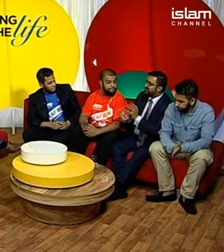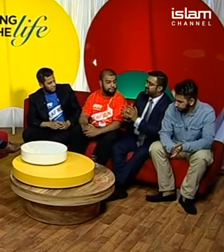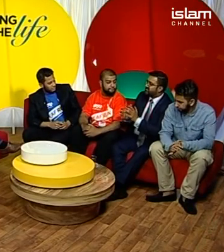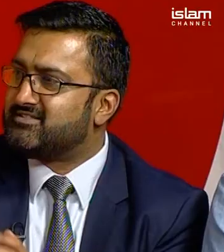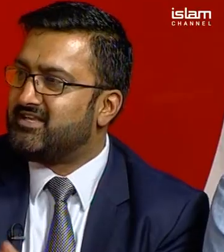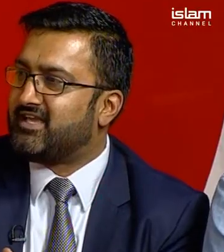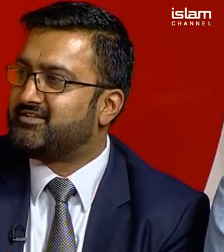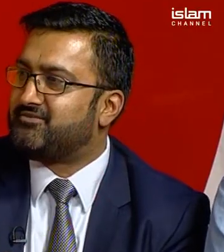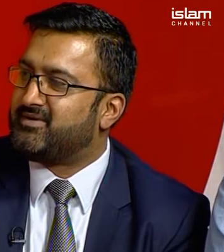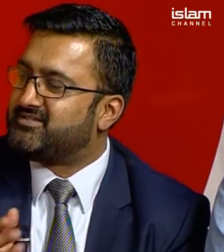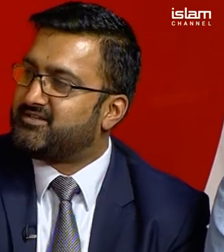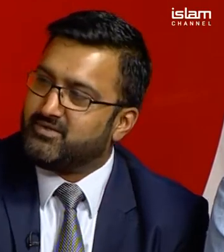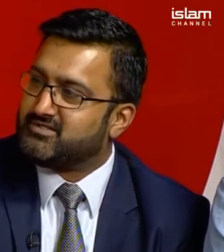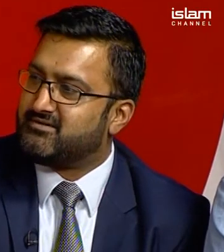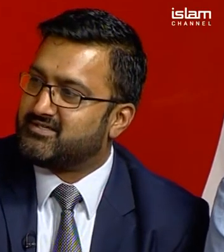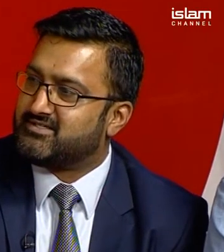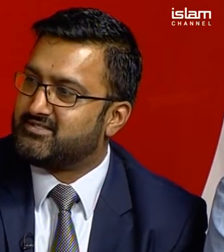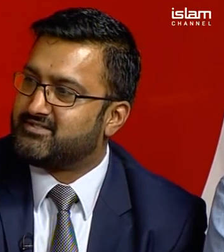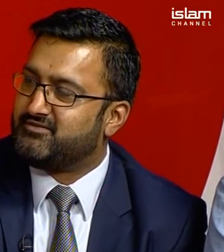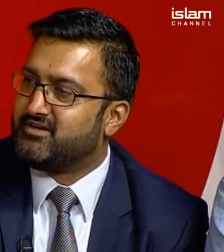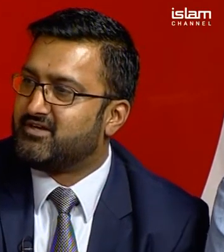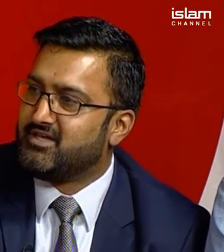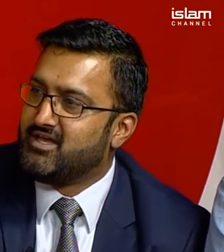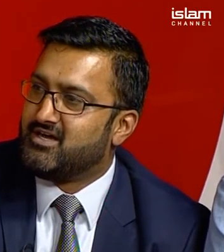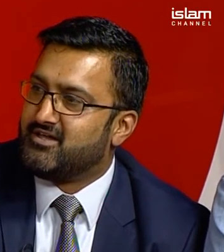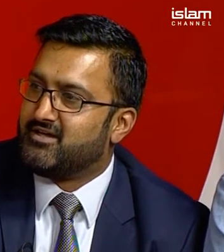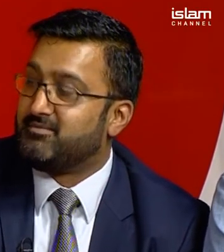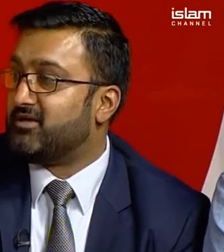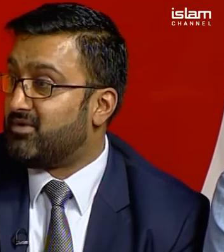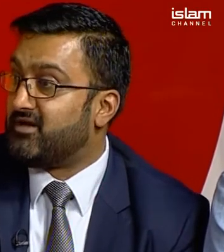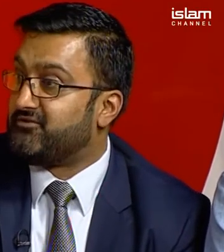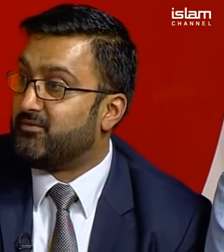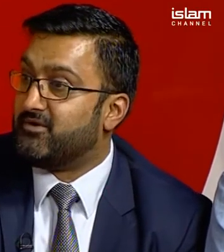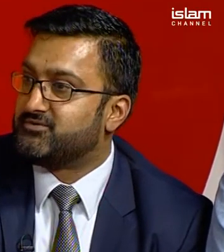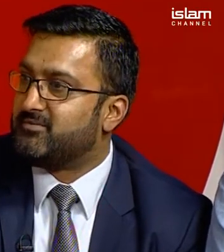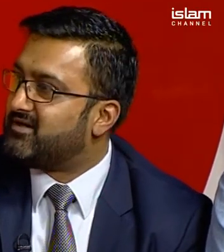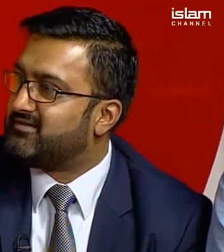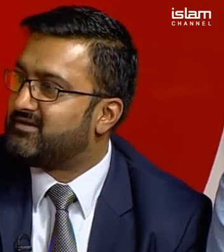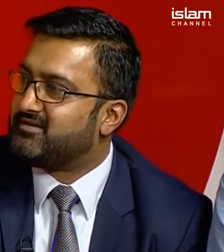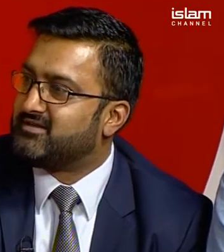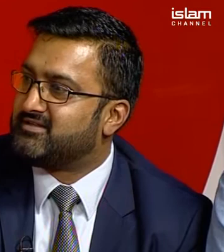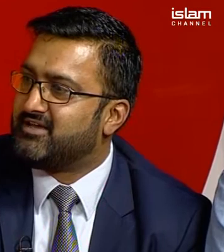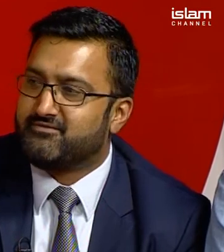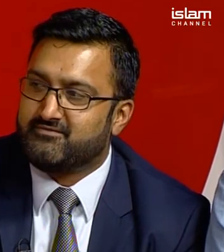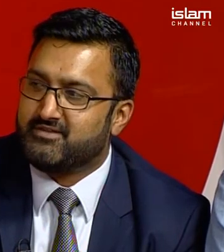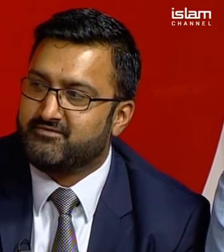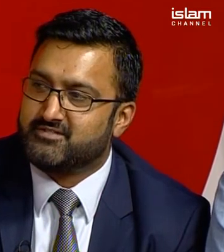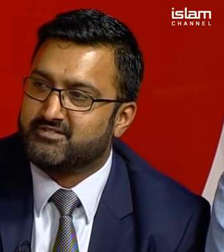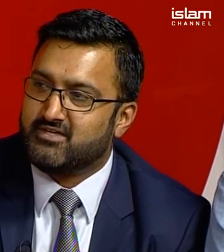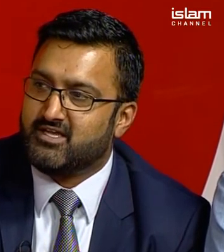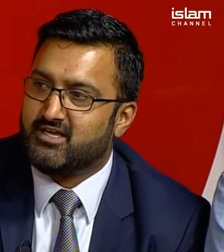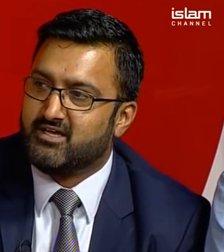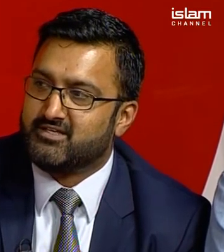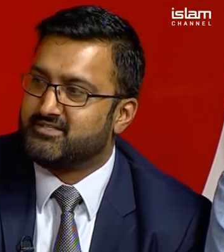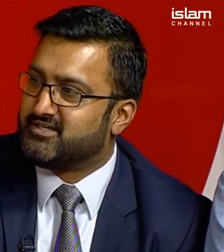demographics that isn't really catered for, because you've got the wheelchair accesses and you've got other, blind support as well, but deafness